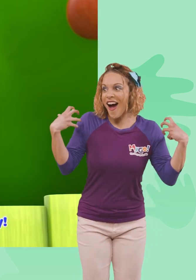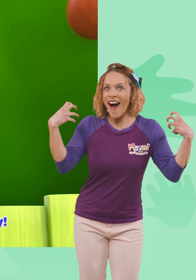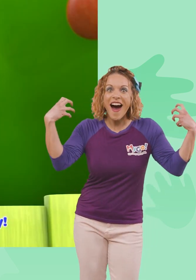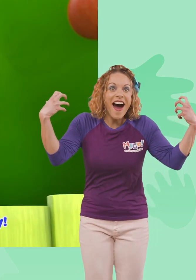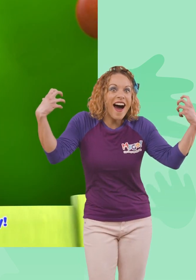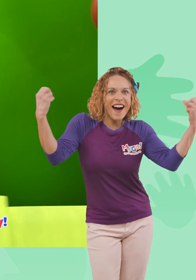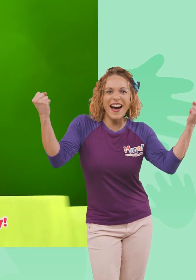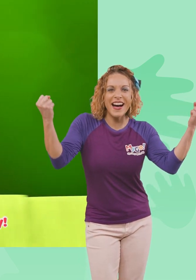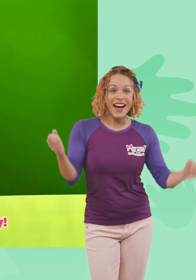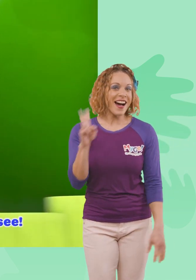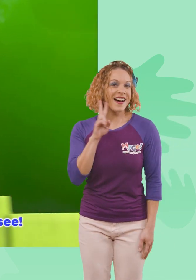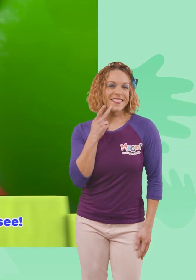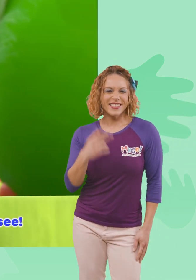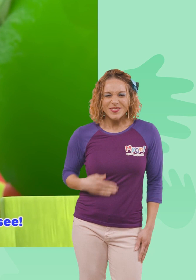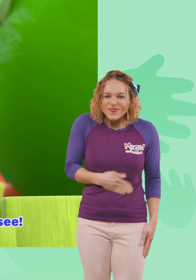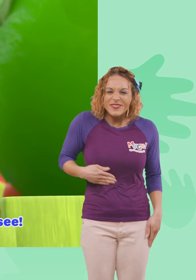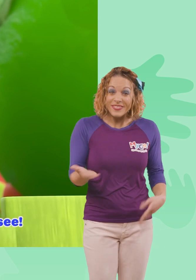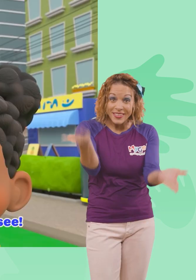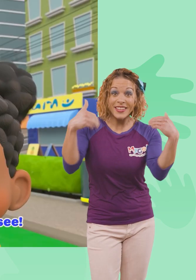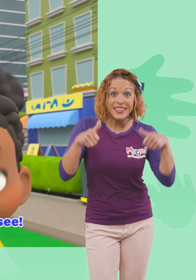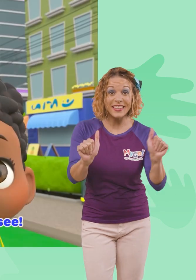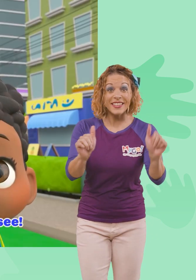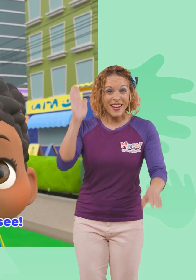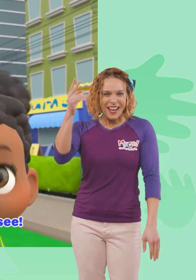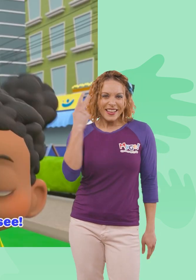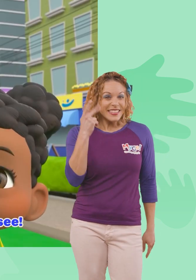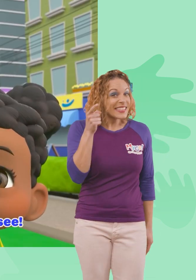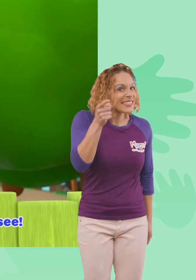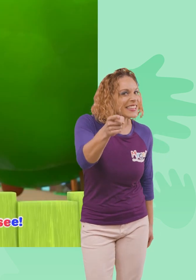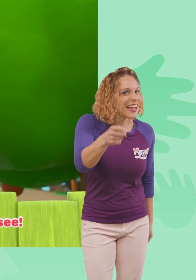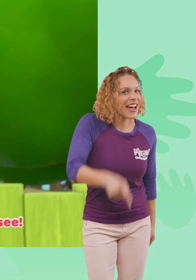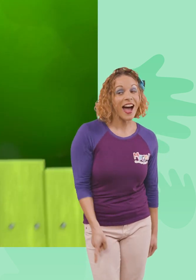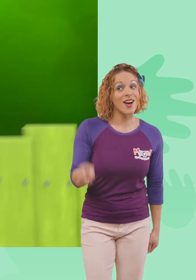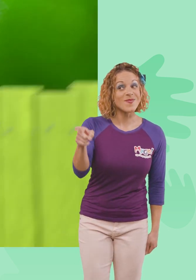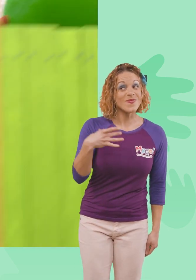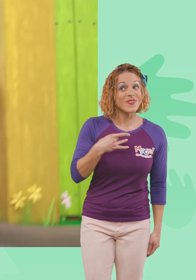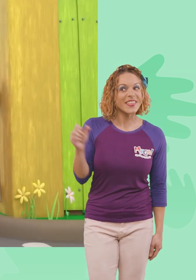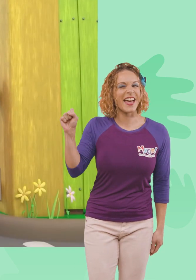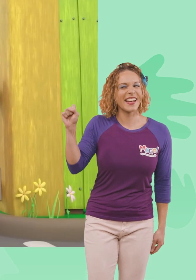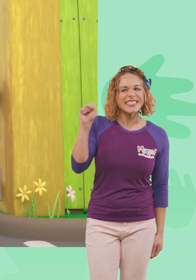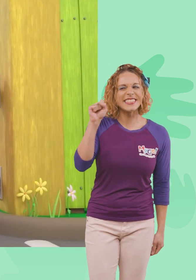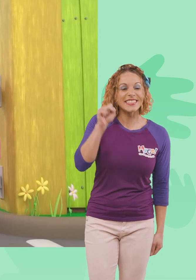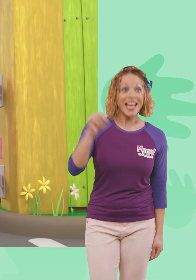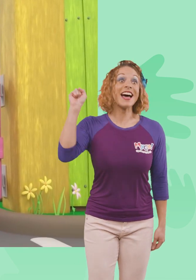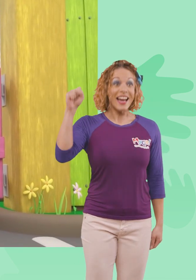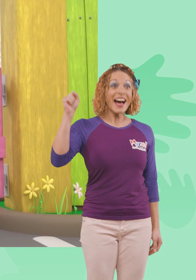I'm sweet. I'm so healthy. Vegetables are yummy. Give it a try. You'll see. Do you like